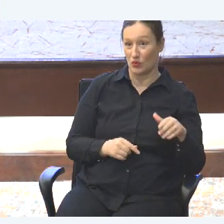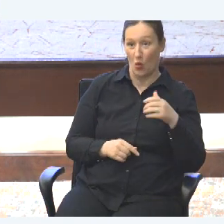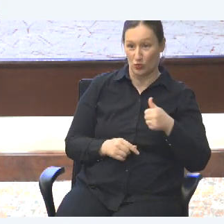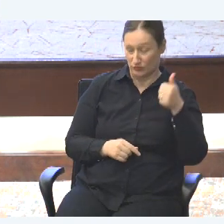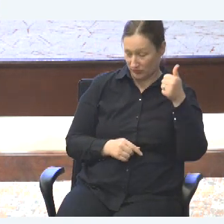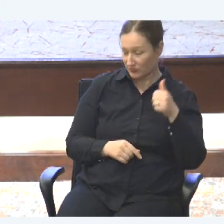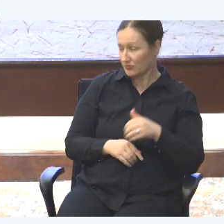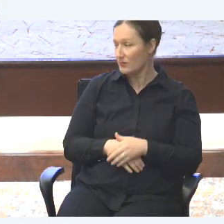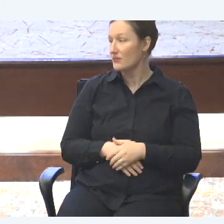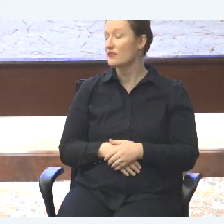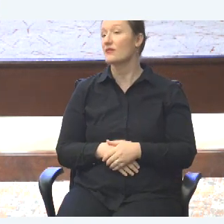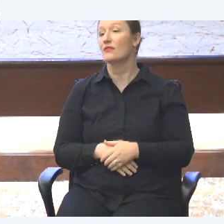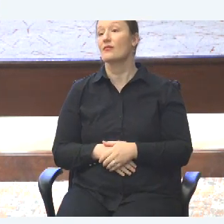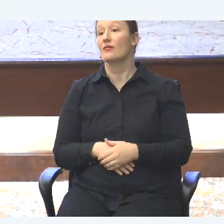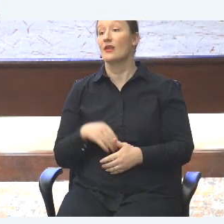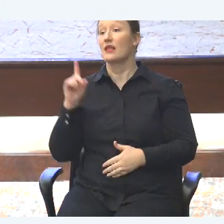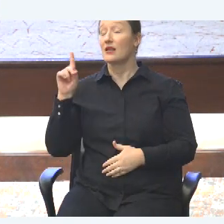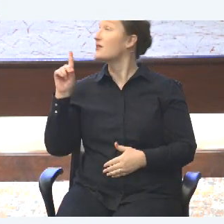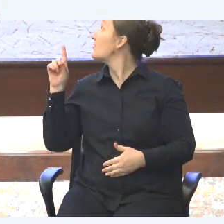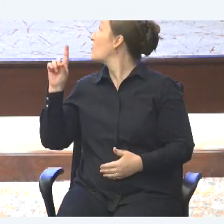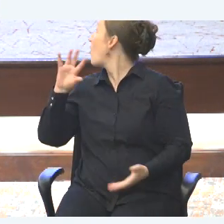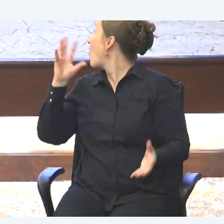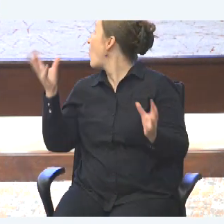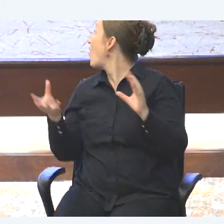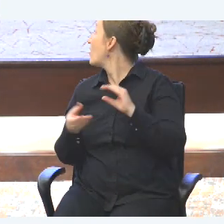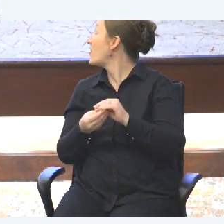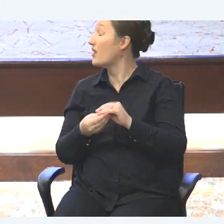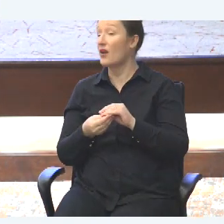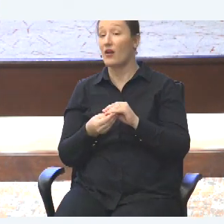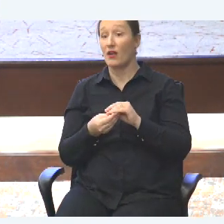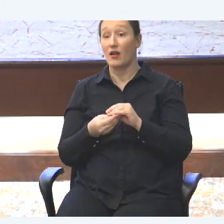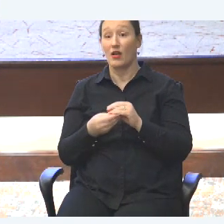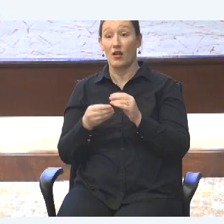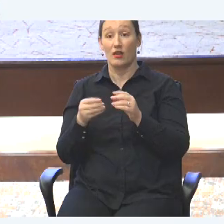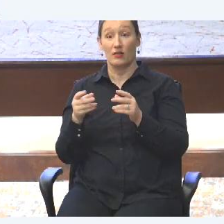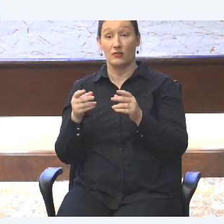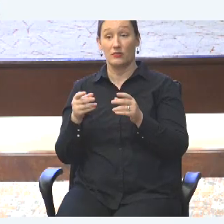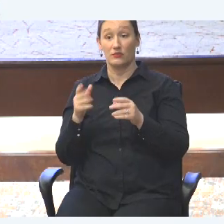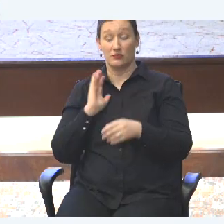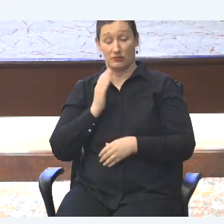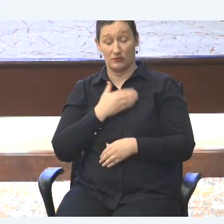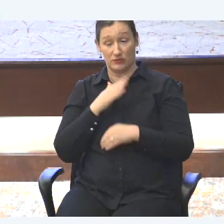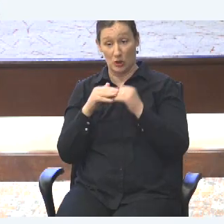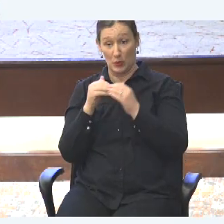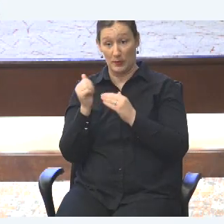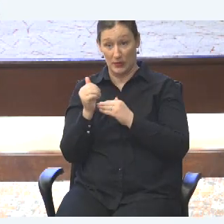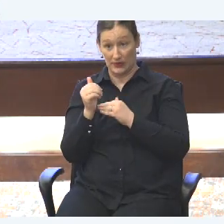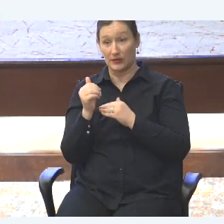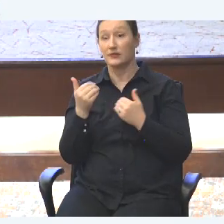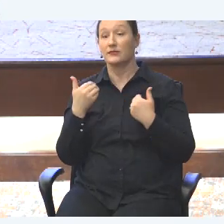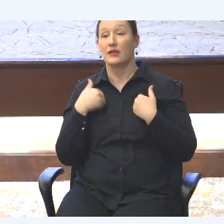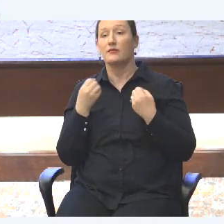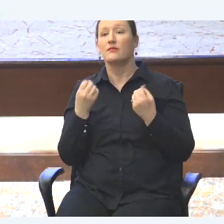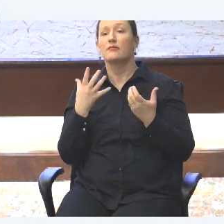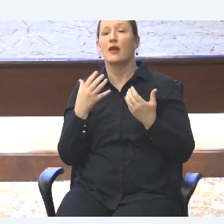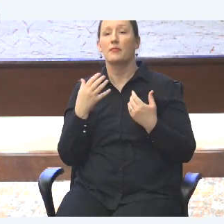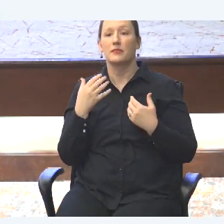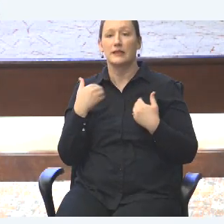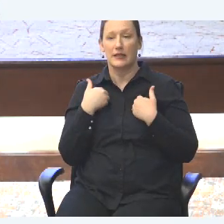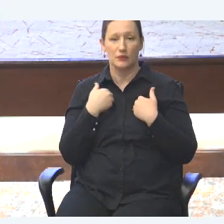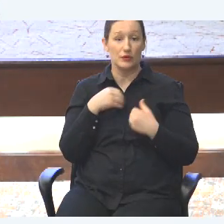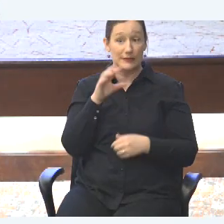entire on-site campus population. The top bar shows our capacity for care number, which also includes